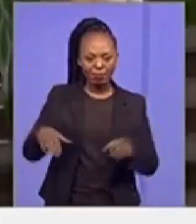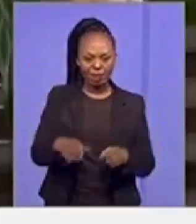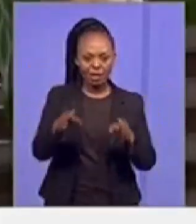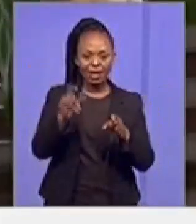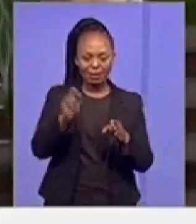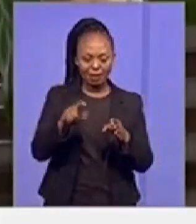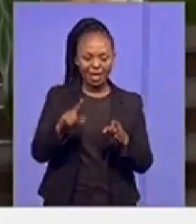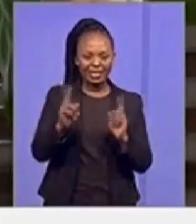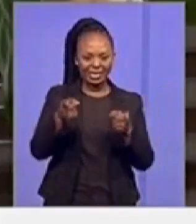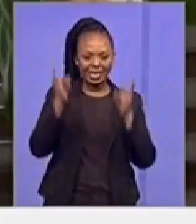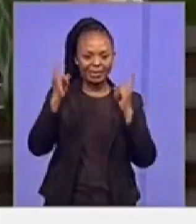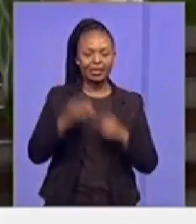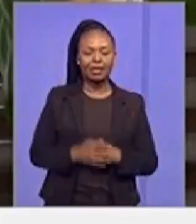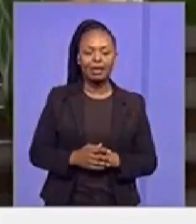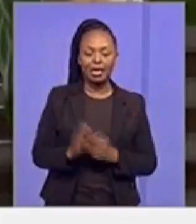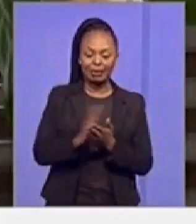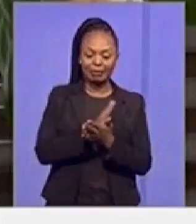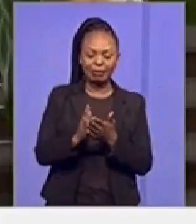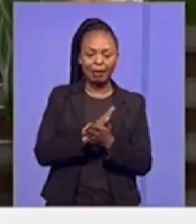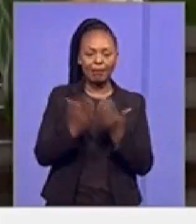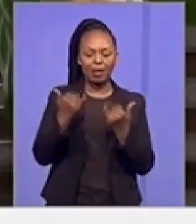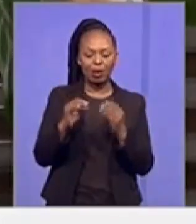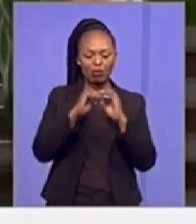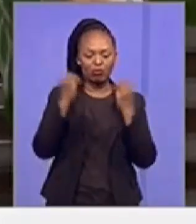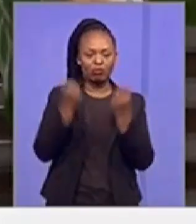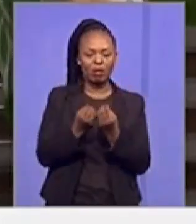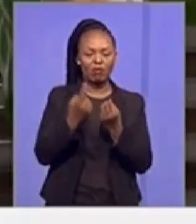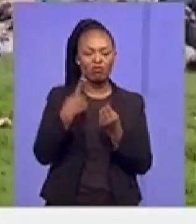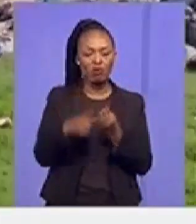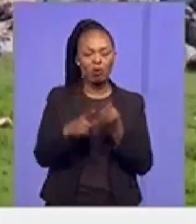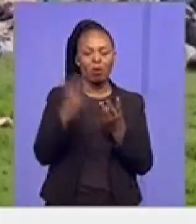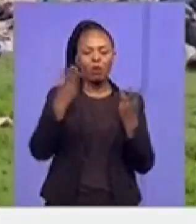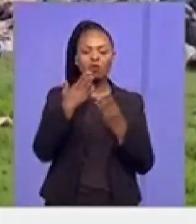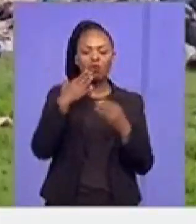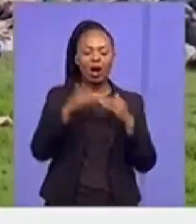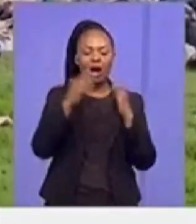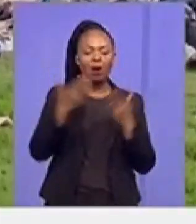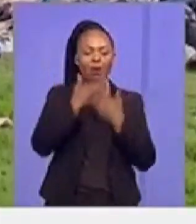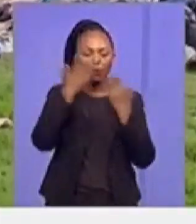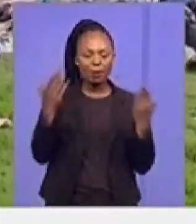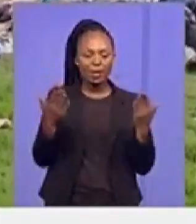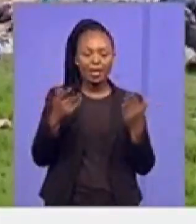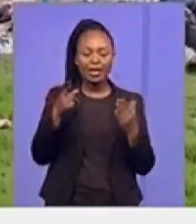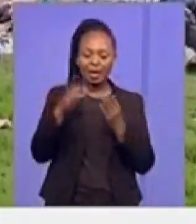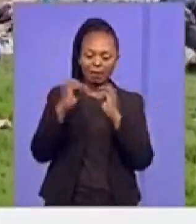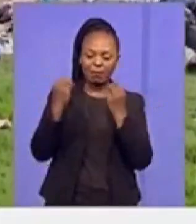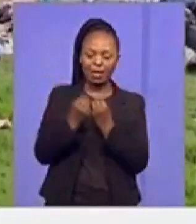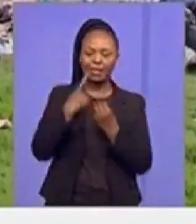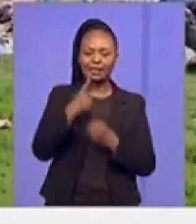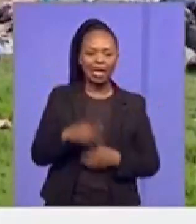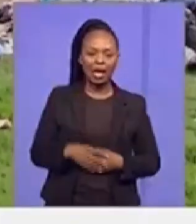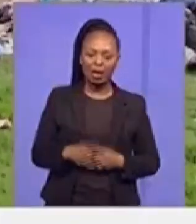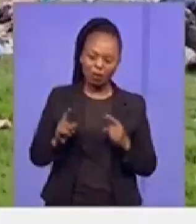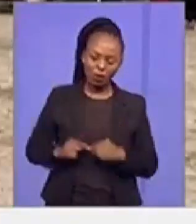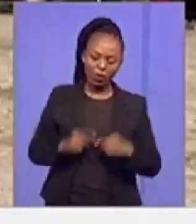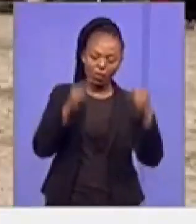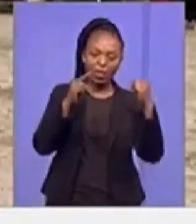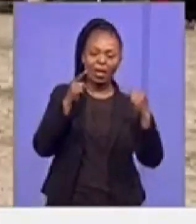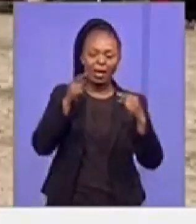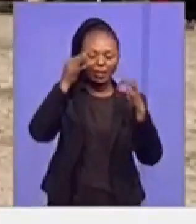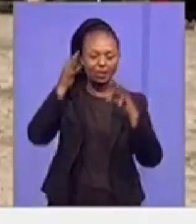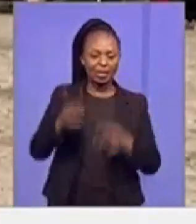there. Mekgatlo e lwanelang ditokelo tsa batho ba hlokang bodulo e re e keke ya hanyetsana le mohato wa